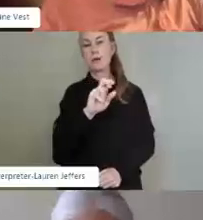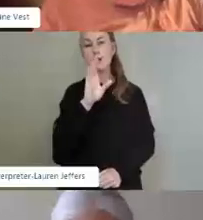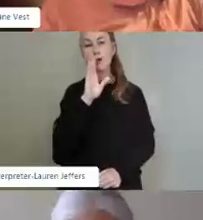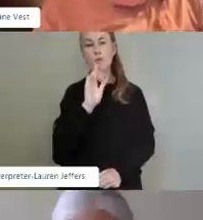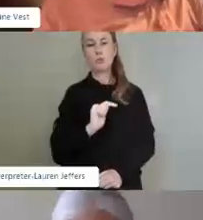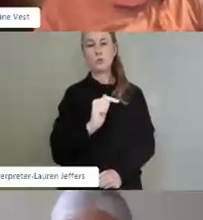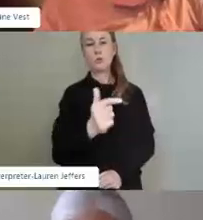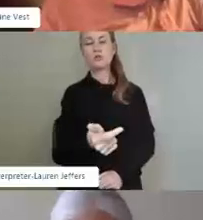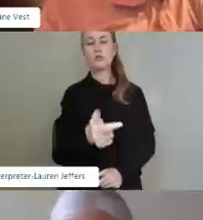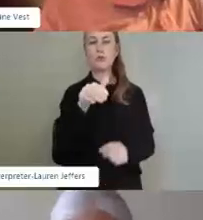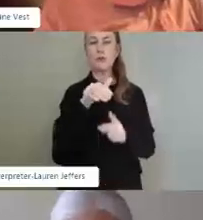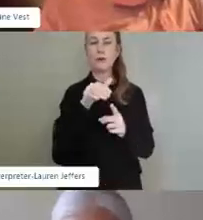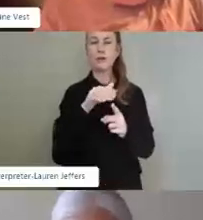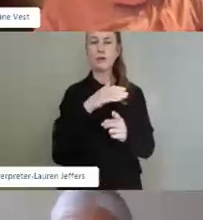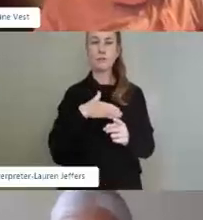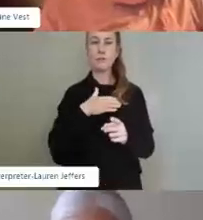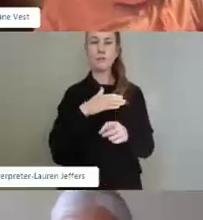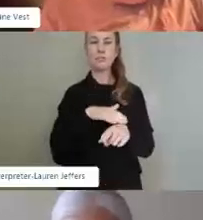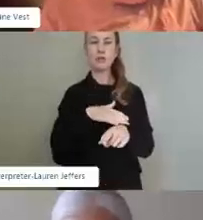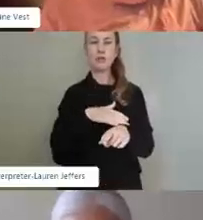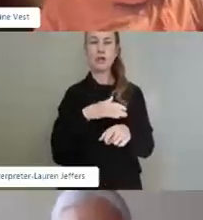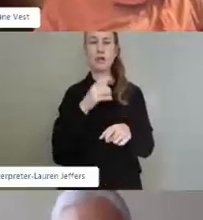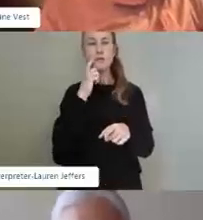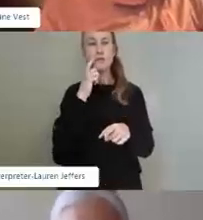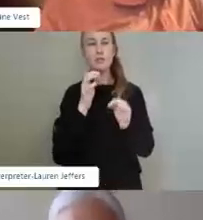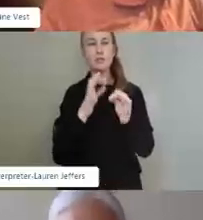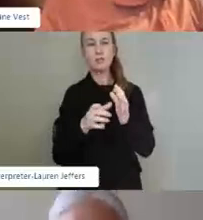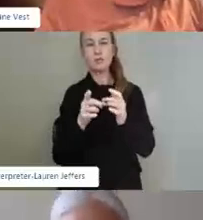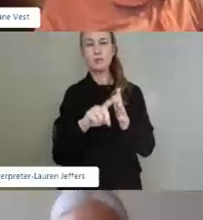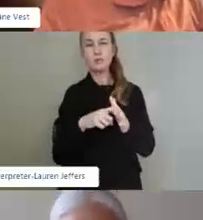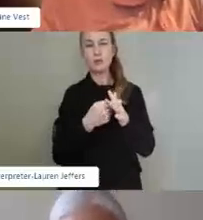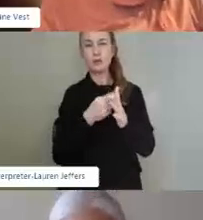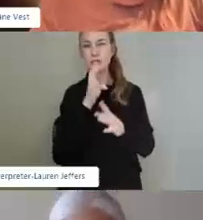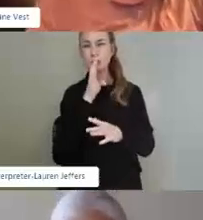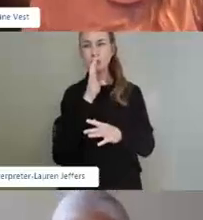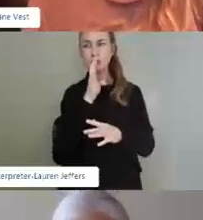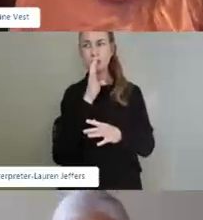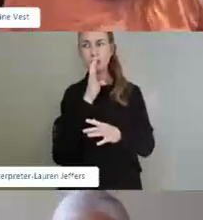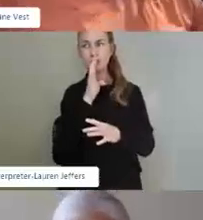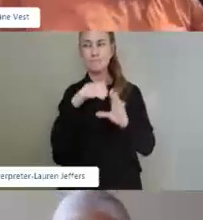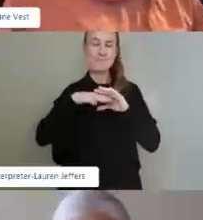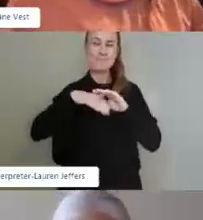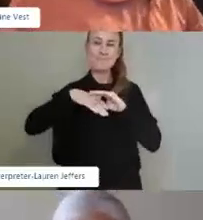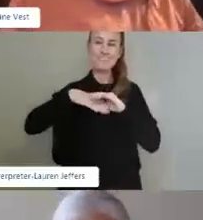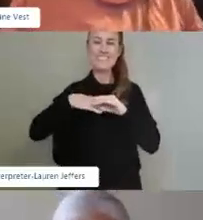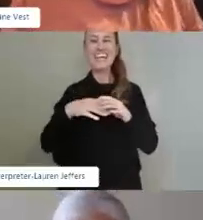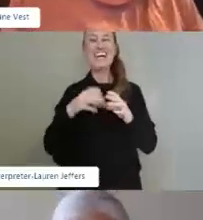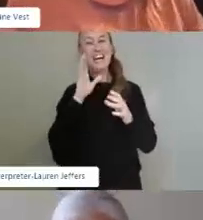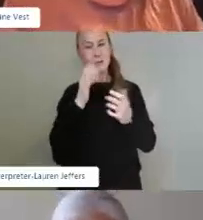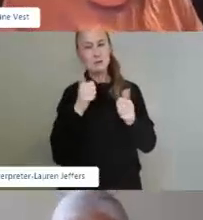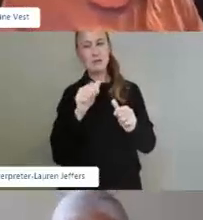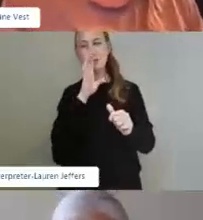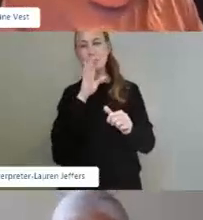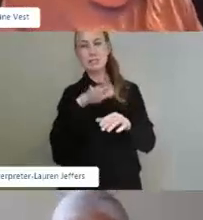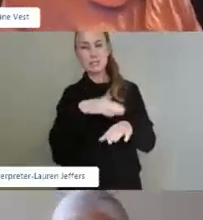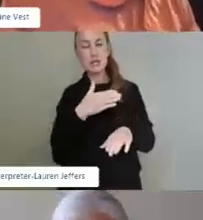give you a reminder, please slow down for the interpreter. You're starting to speak a little fast, so. Oh, sorry about that, everybody. I will try to speak slow.